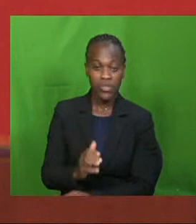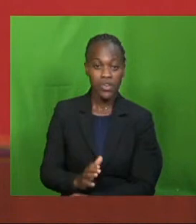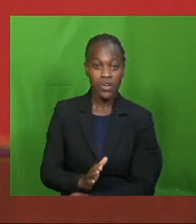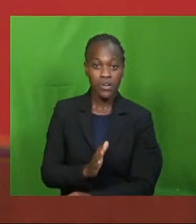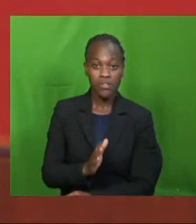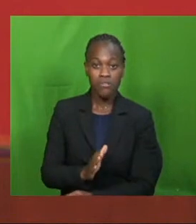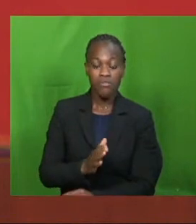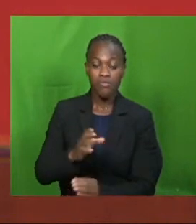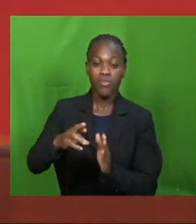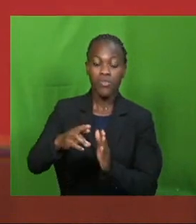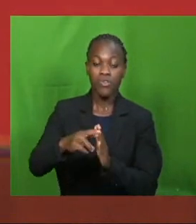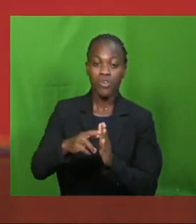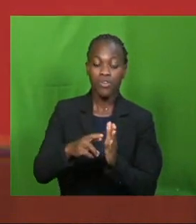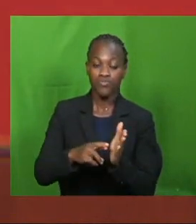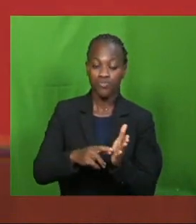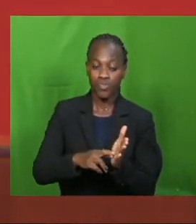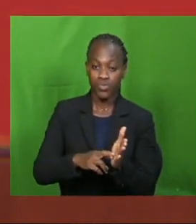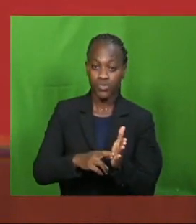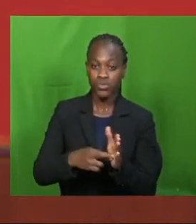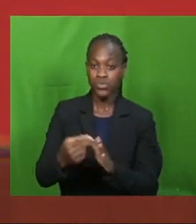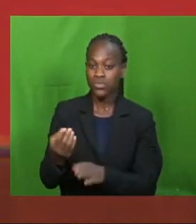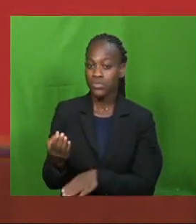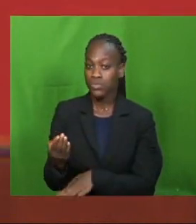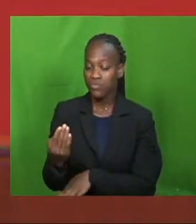report of 14 June